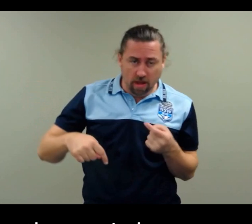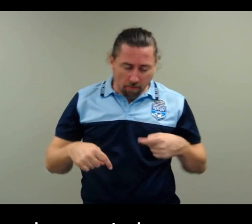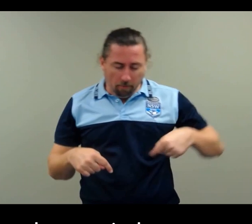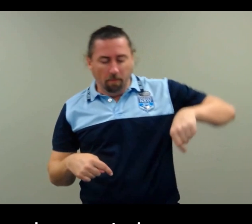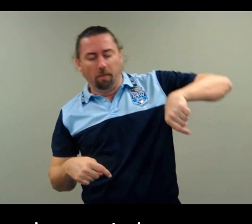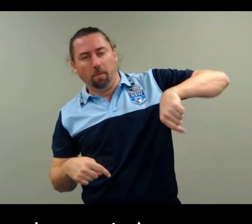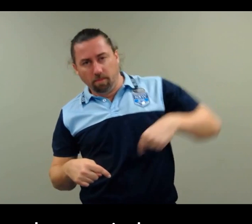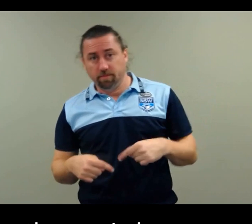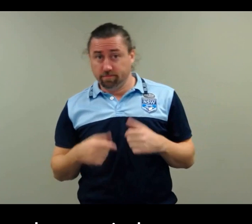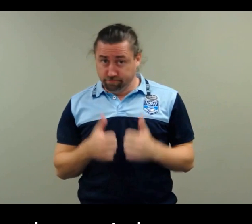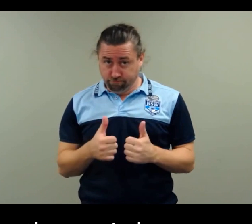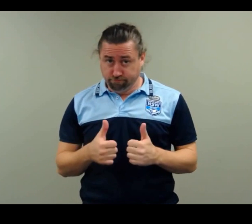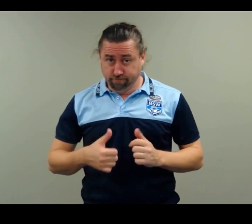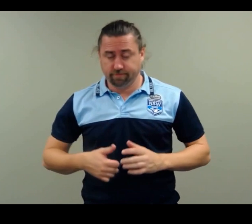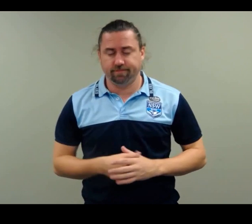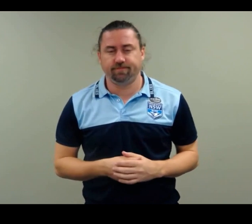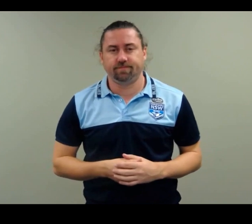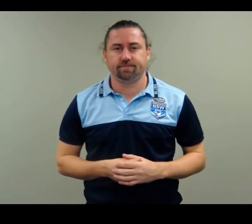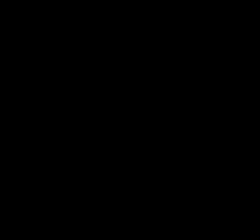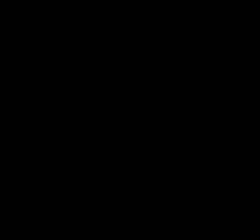it another 10 times on our left.